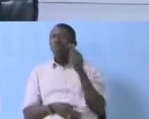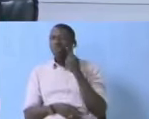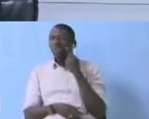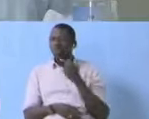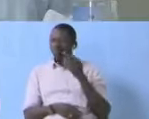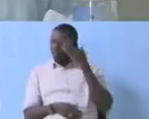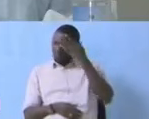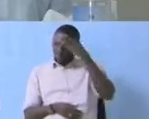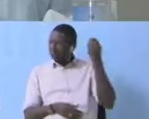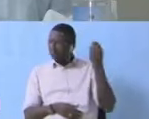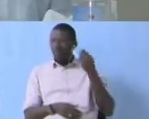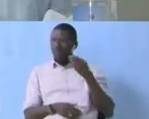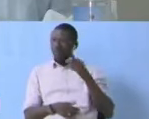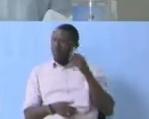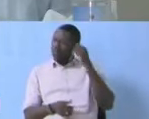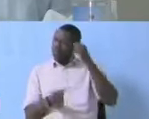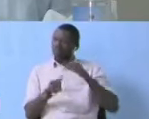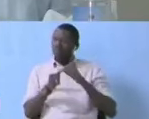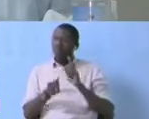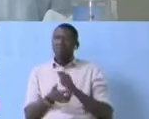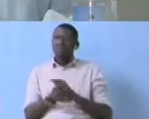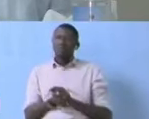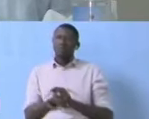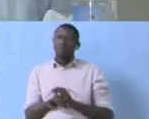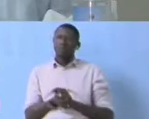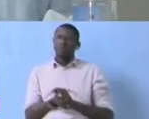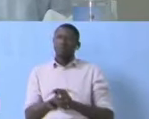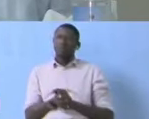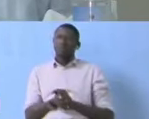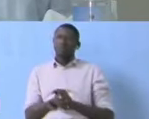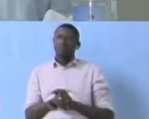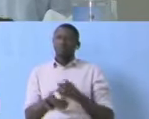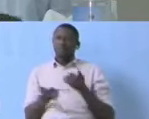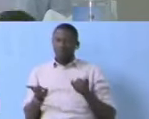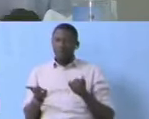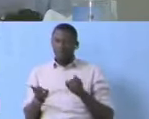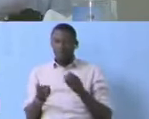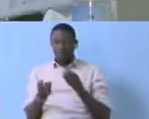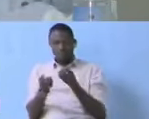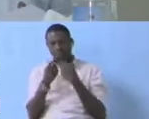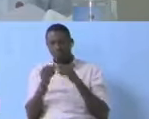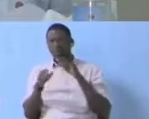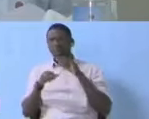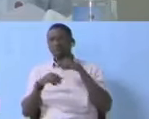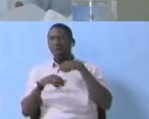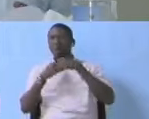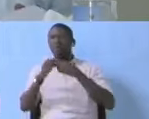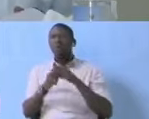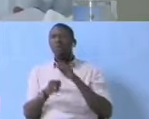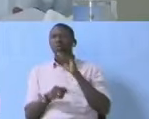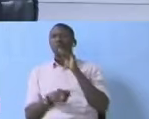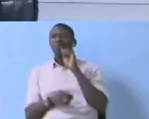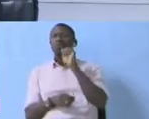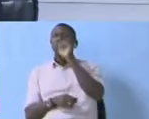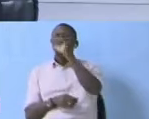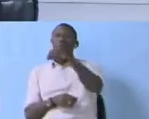Could you tell us about your educational background? Sa isi fun fun yeng ila karamu Kenya tu bang ya follow damin fui dan